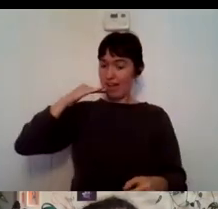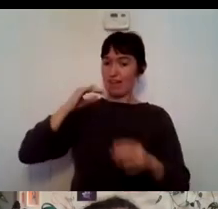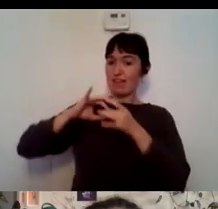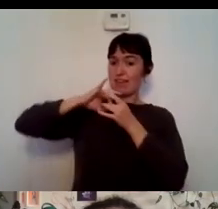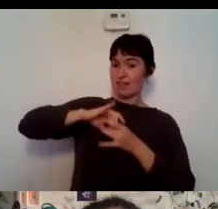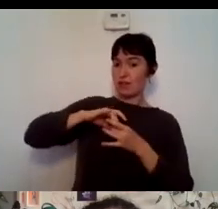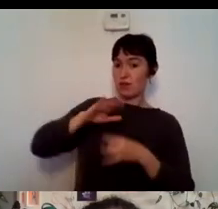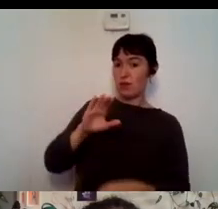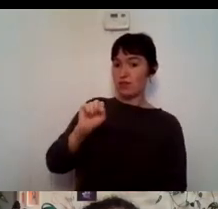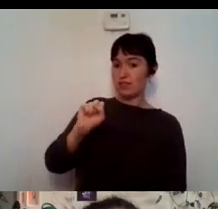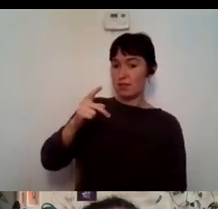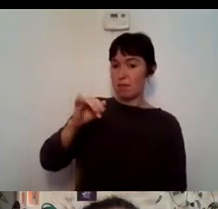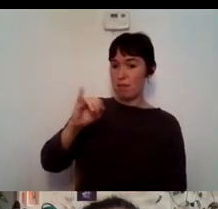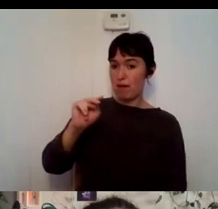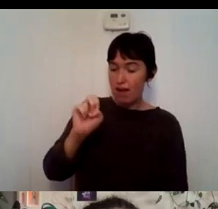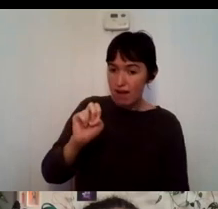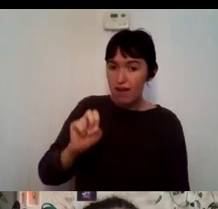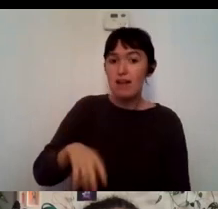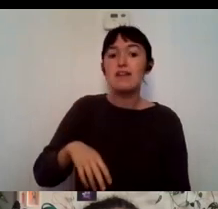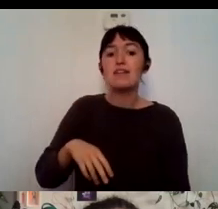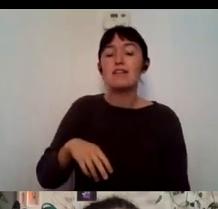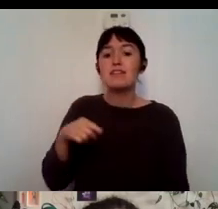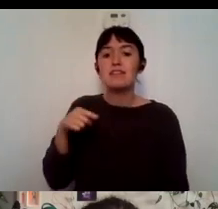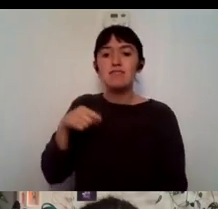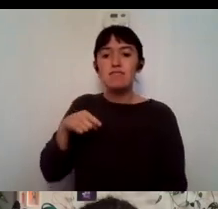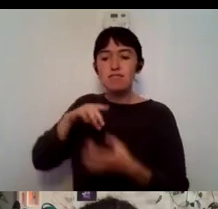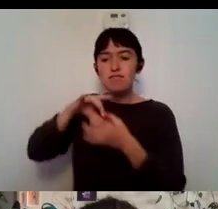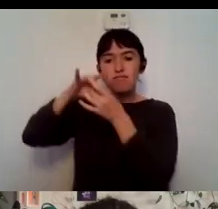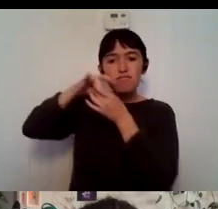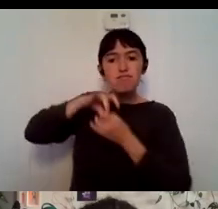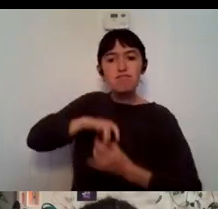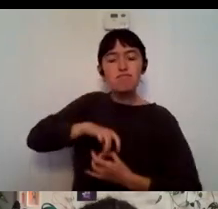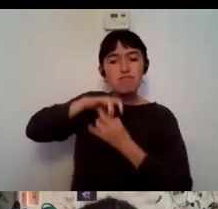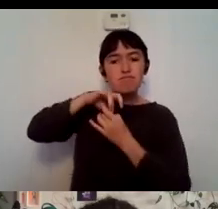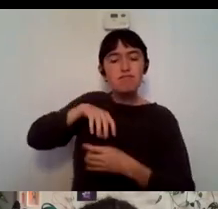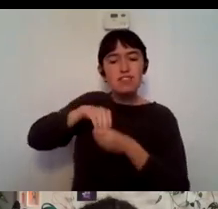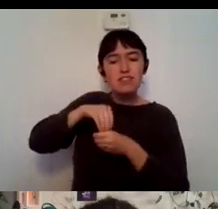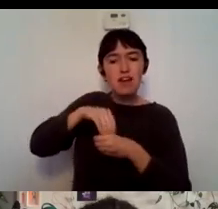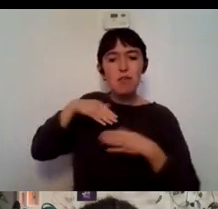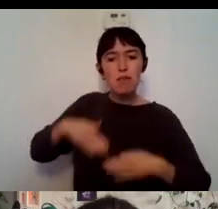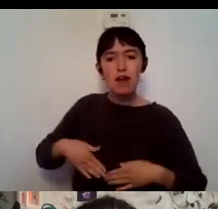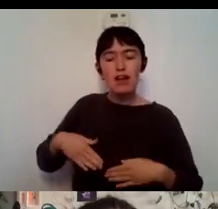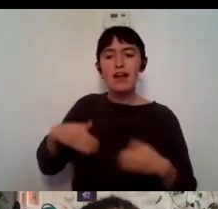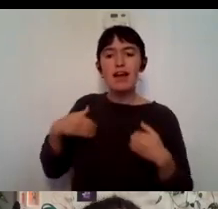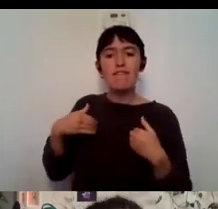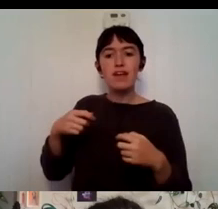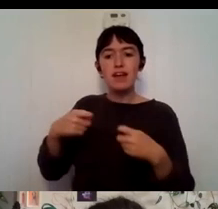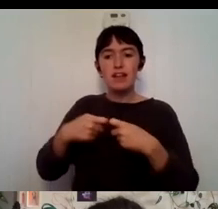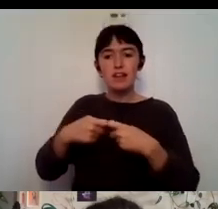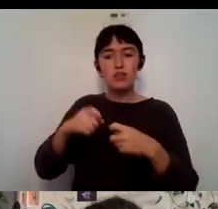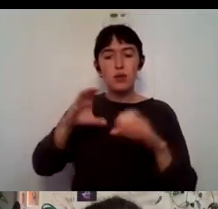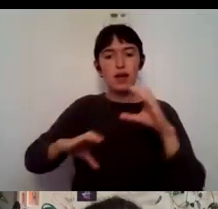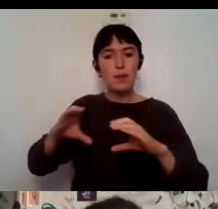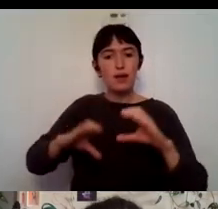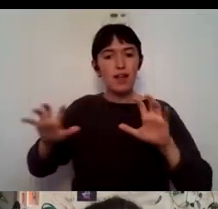amazing display of electrochemical activity. So within the brain, even though we can't necessarily feel it,